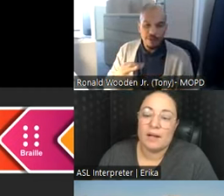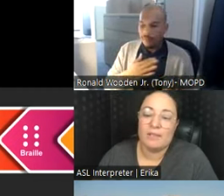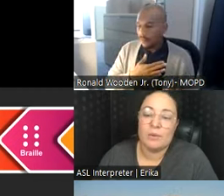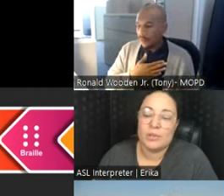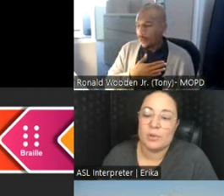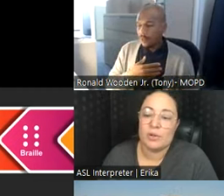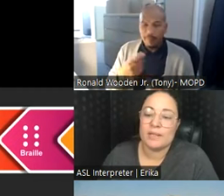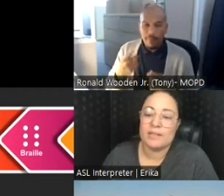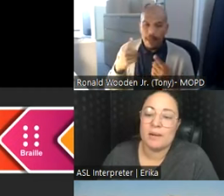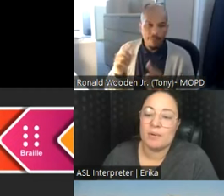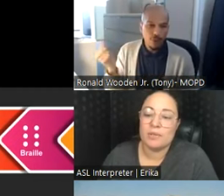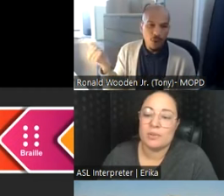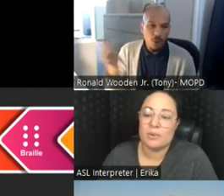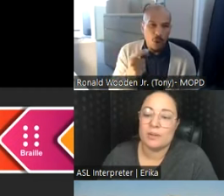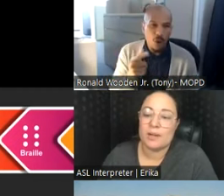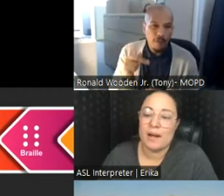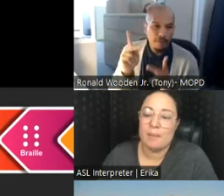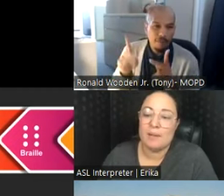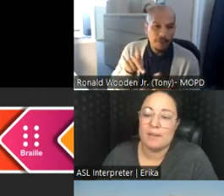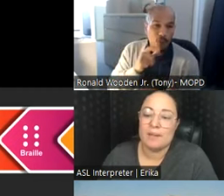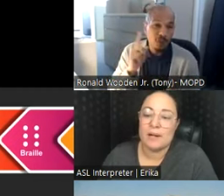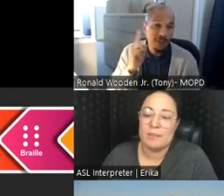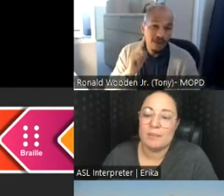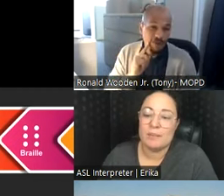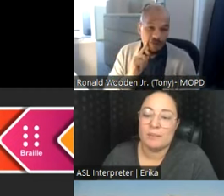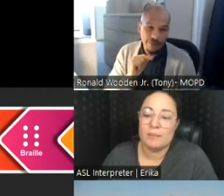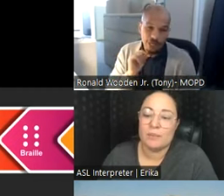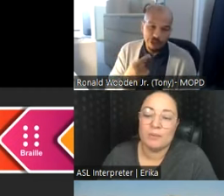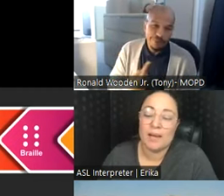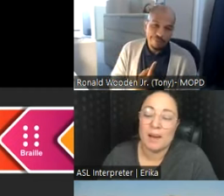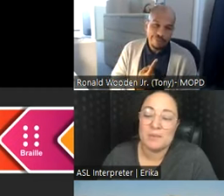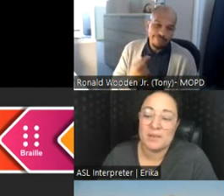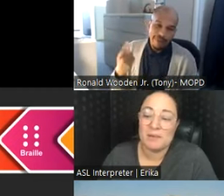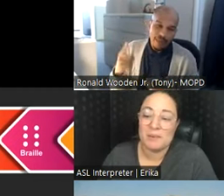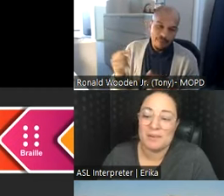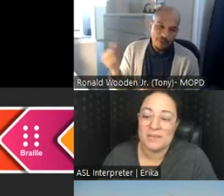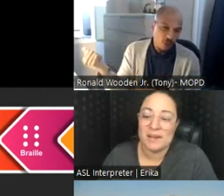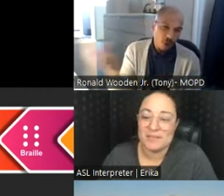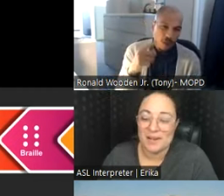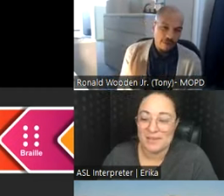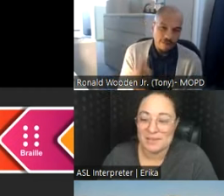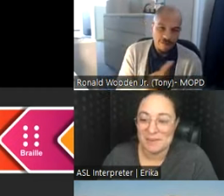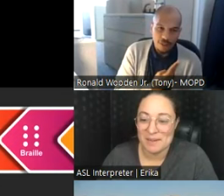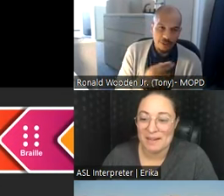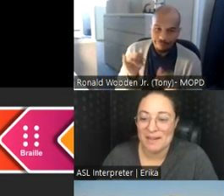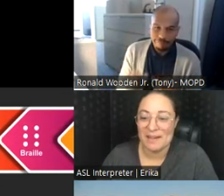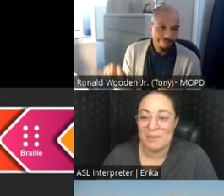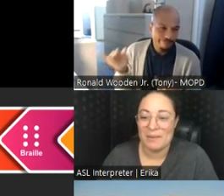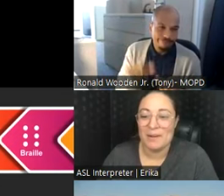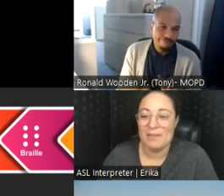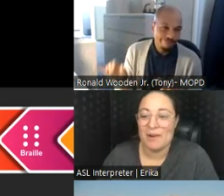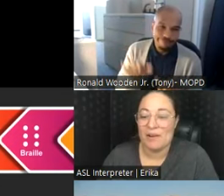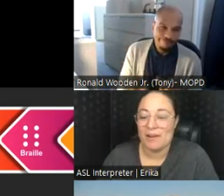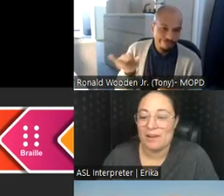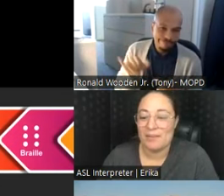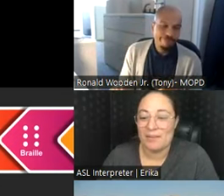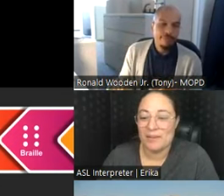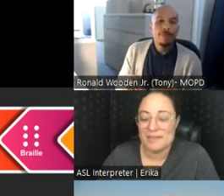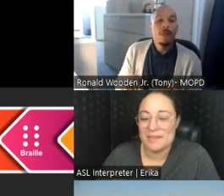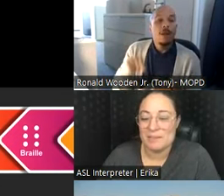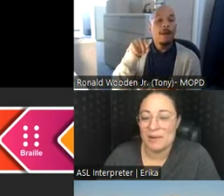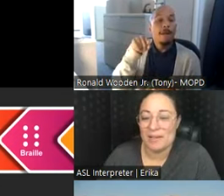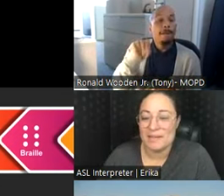I'll give you a short example, a story that happened. It really happens with everyone who's deaf, so not just me. We have all gone